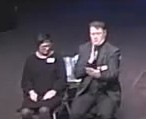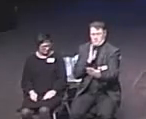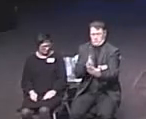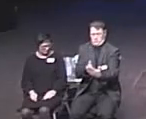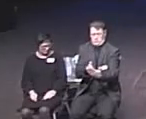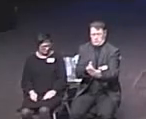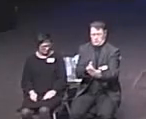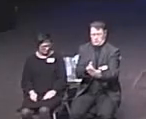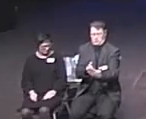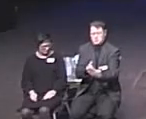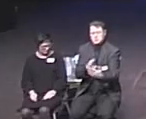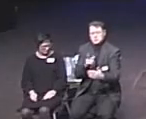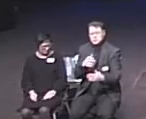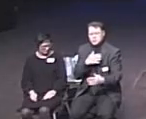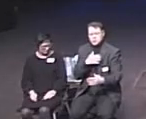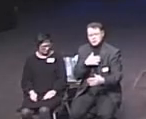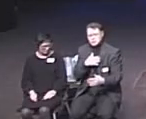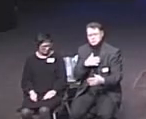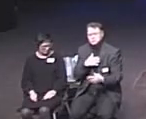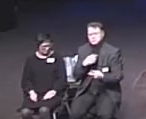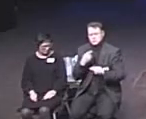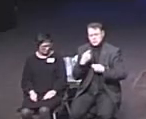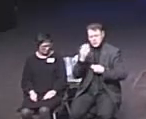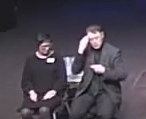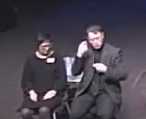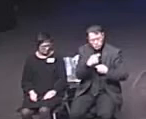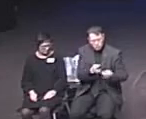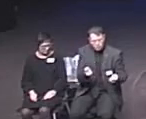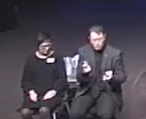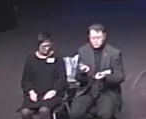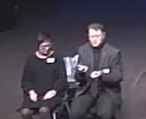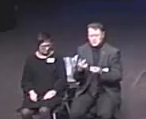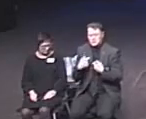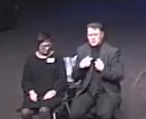to, of course, stimulate and the interest of